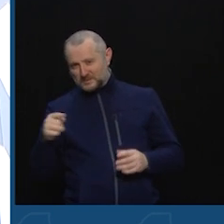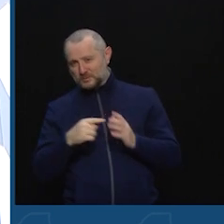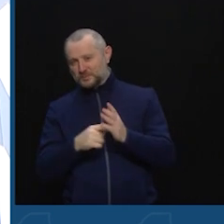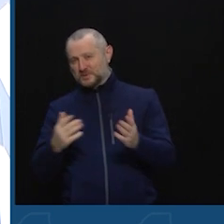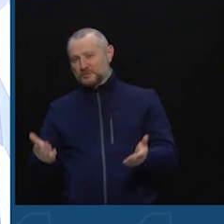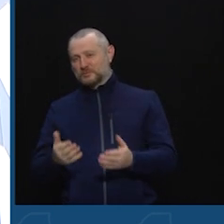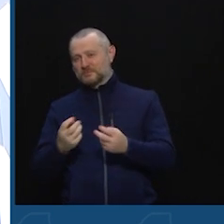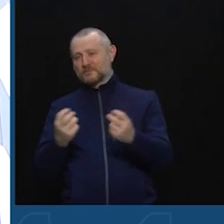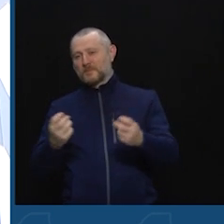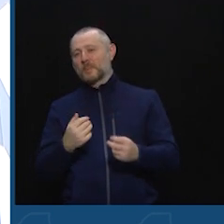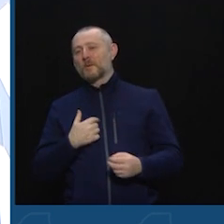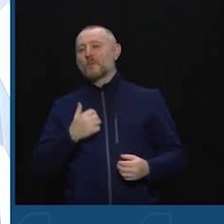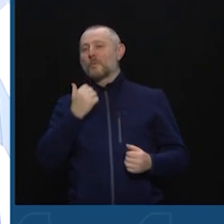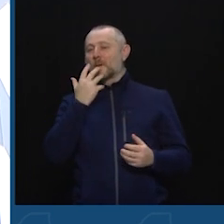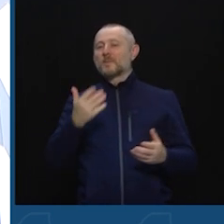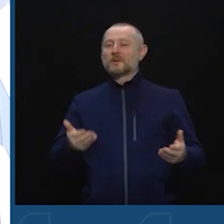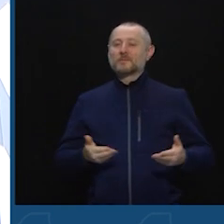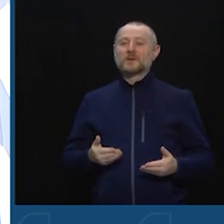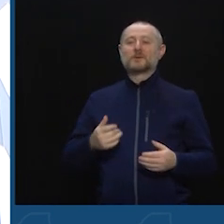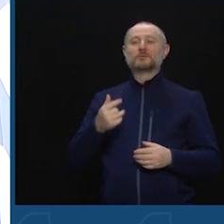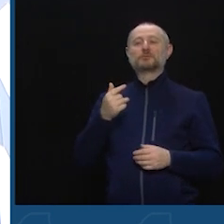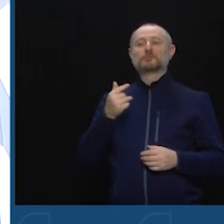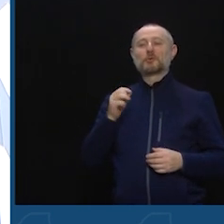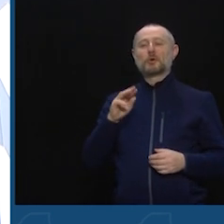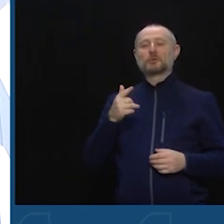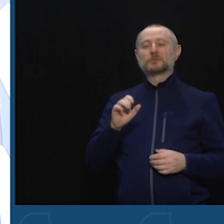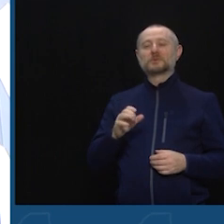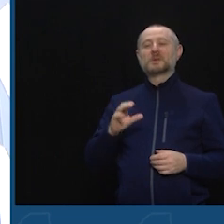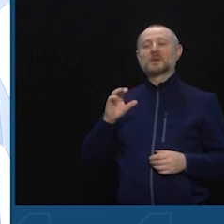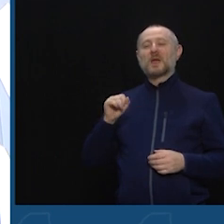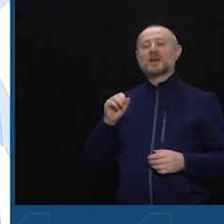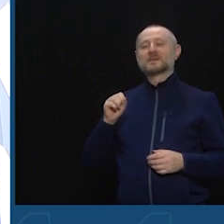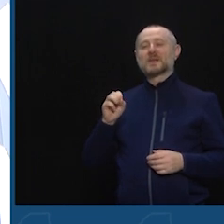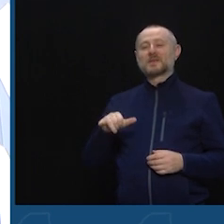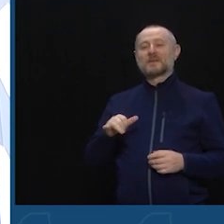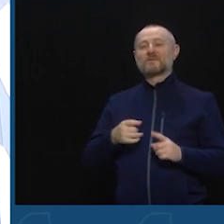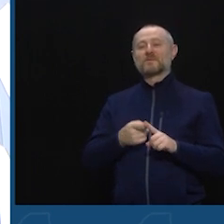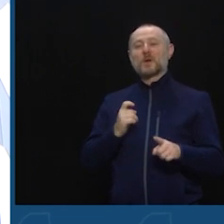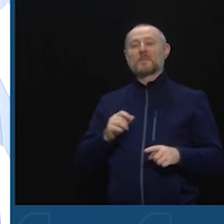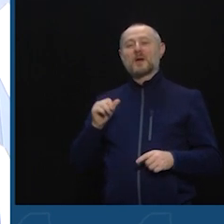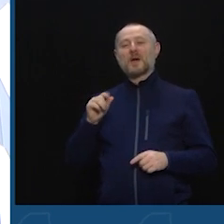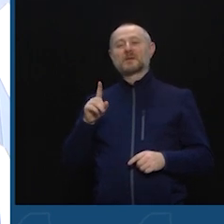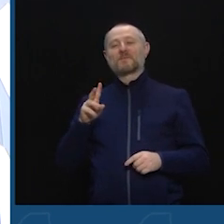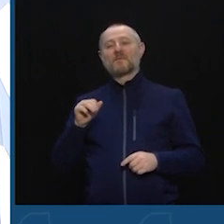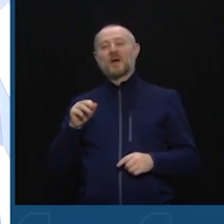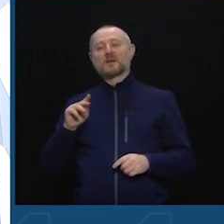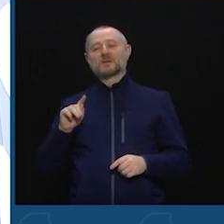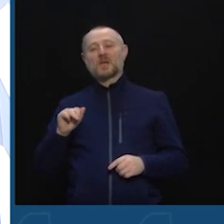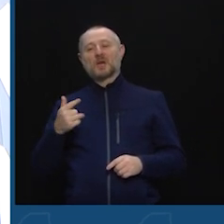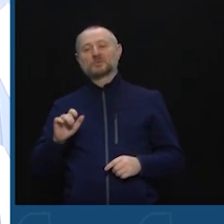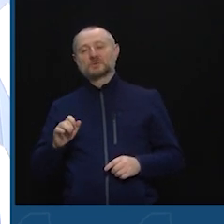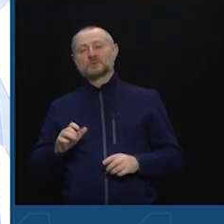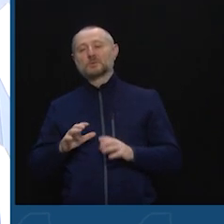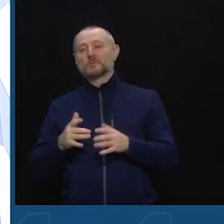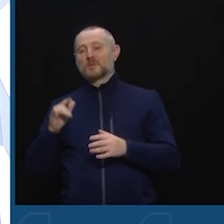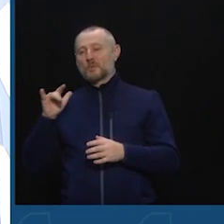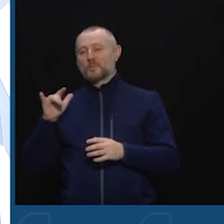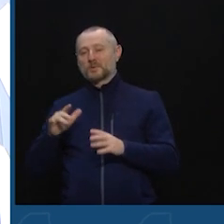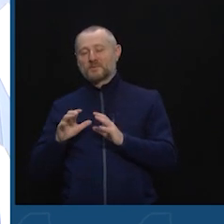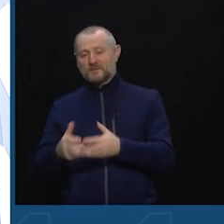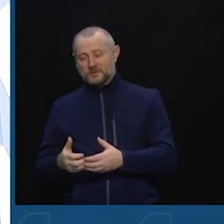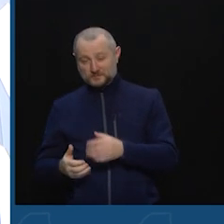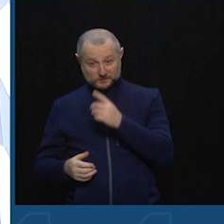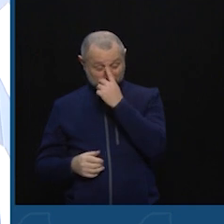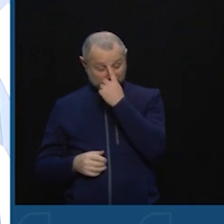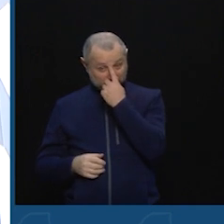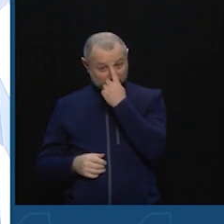warm welcome to George Casey, Chair and CEO of Vantage Airport Group. Magnus Eriksson, Executive Vice President of Skanska